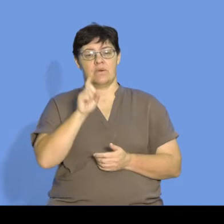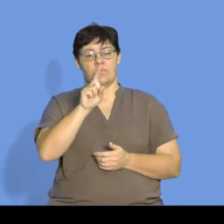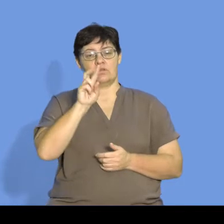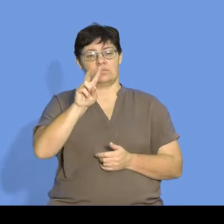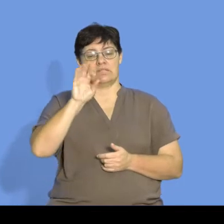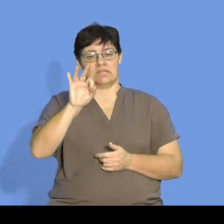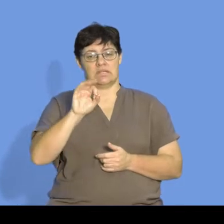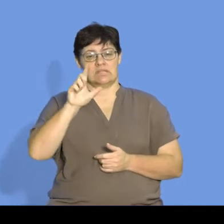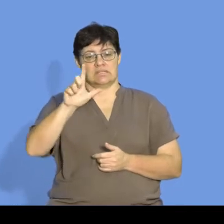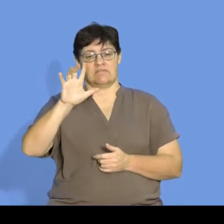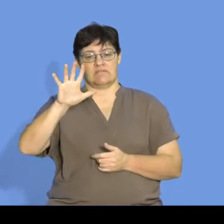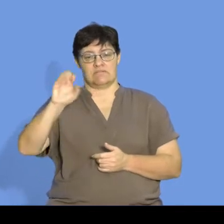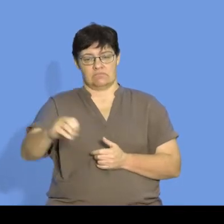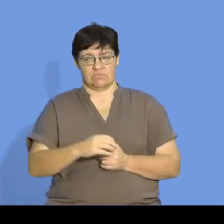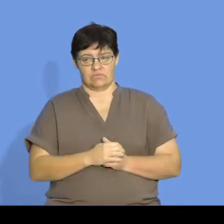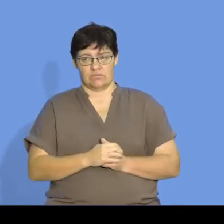you a figure of